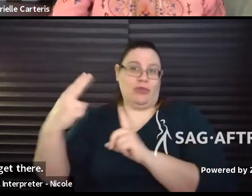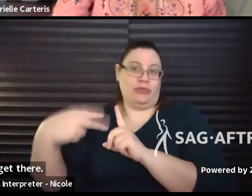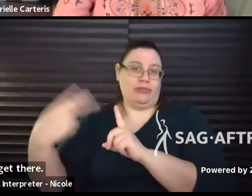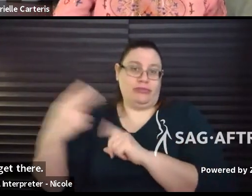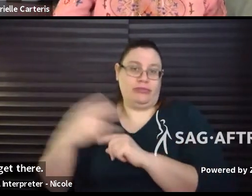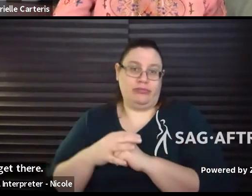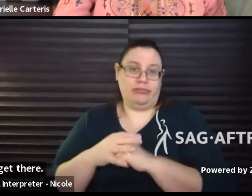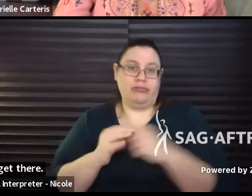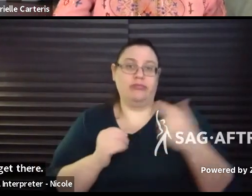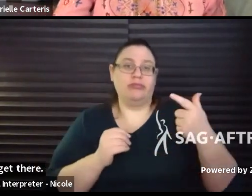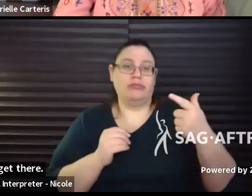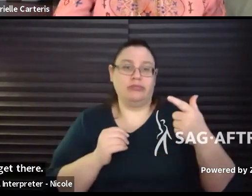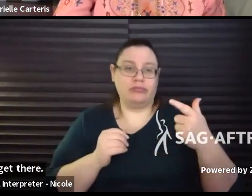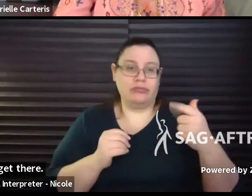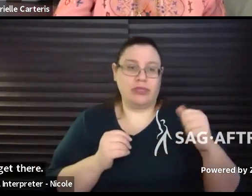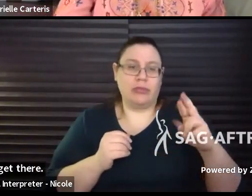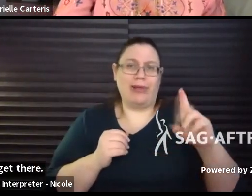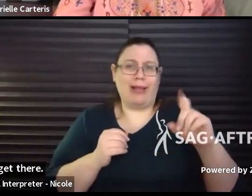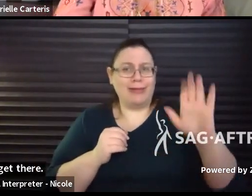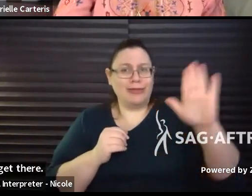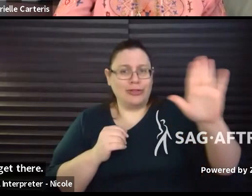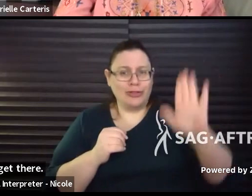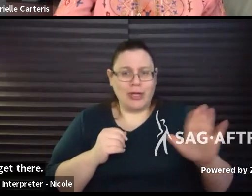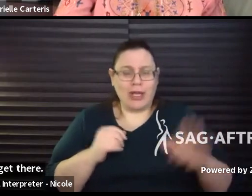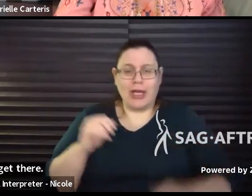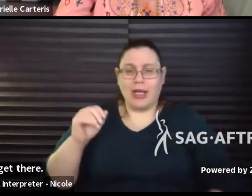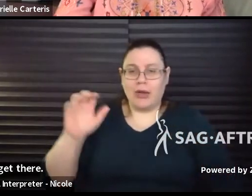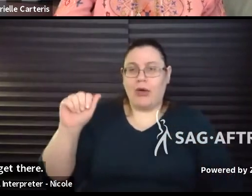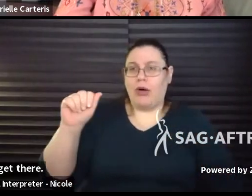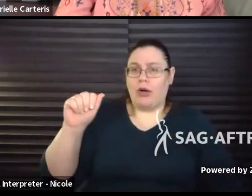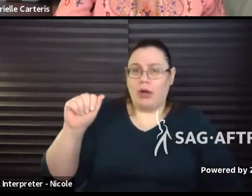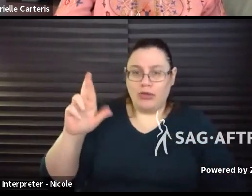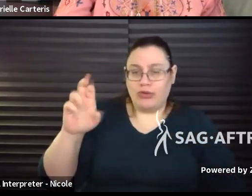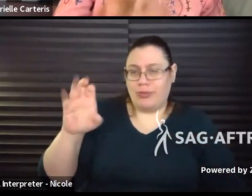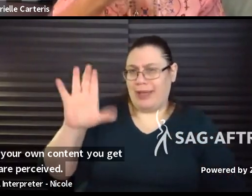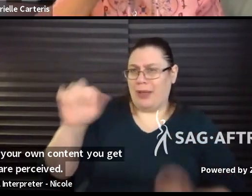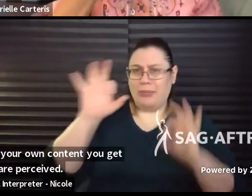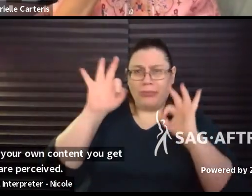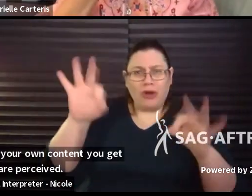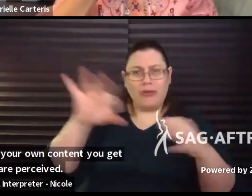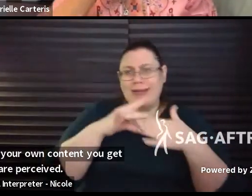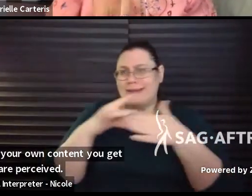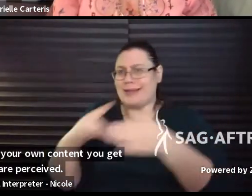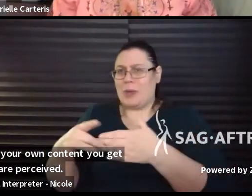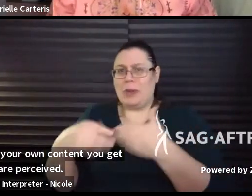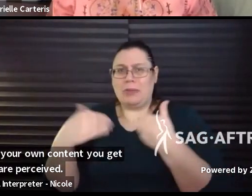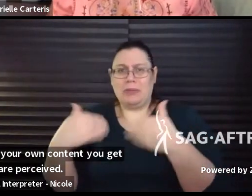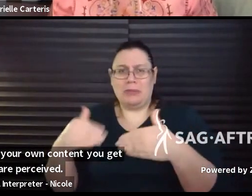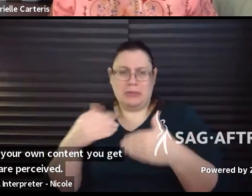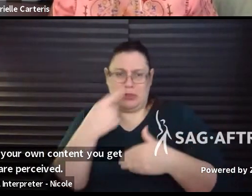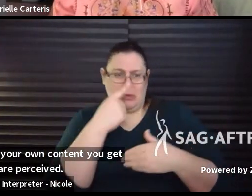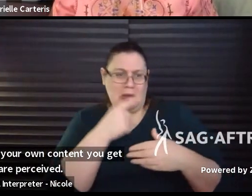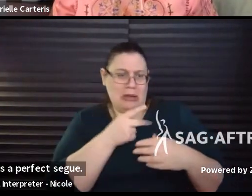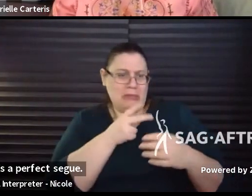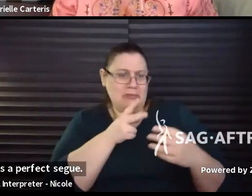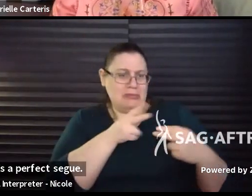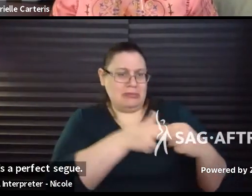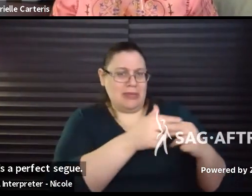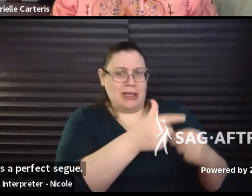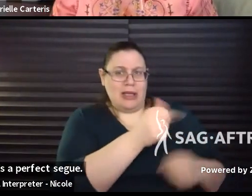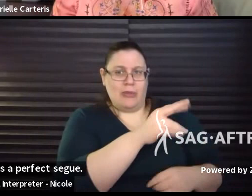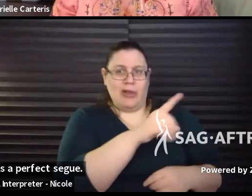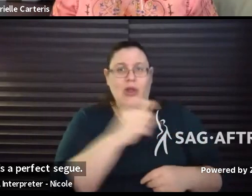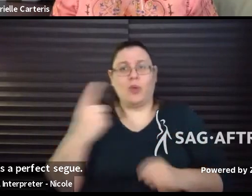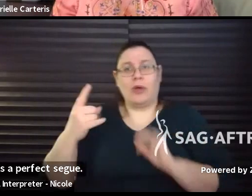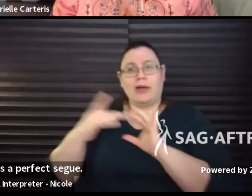that's great. Rebecca? That's a perfect segue, Gabrielle. Just jump into a comment that we got